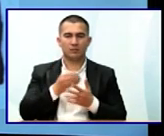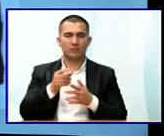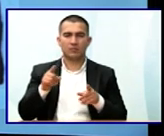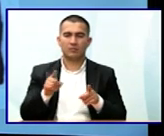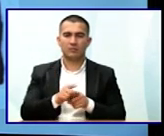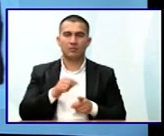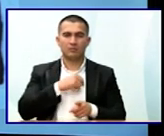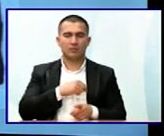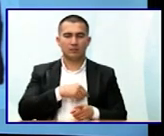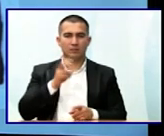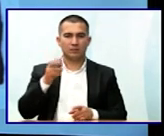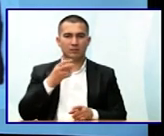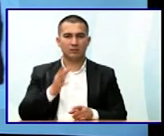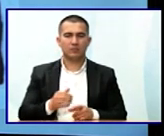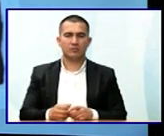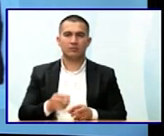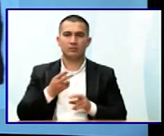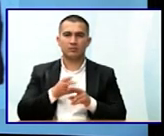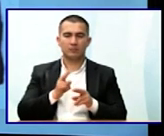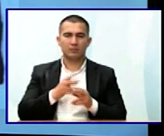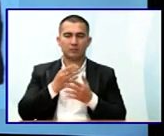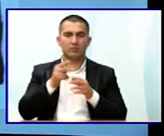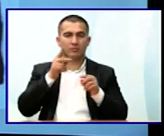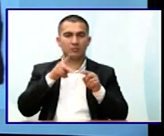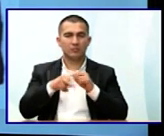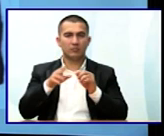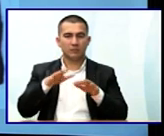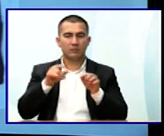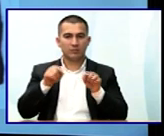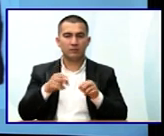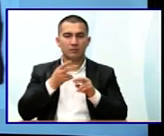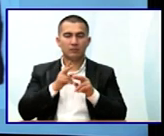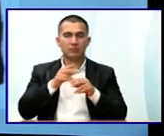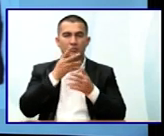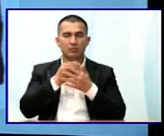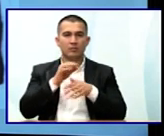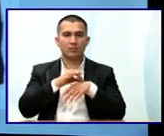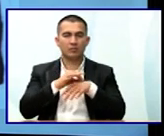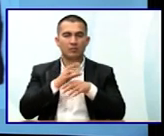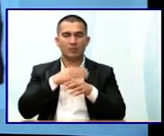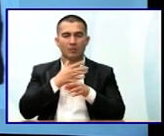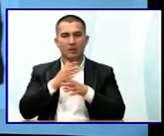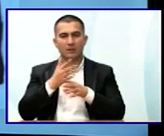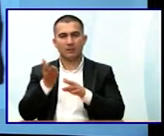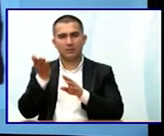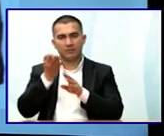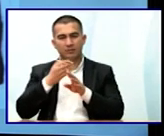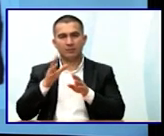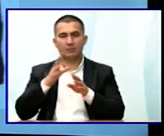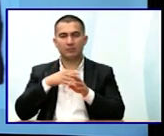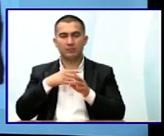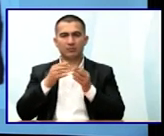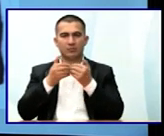kesib olinadi. Kesilgan joyning postlog'i esa asta-sekin kerib, ochib qo'yiladi.